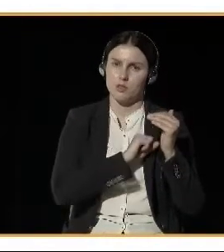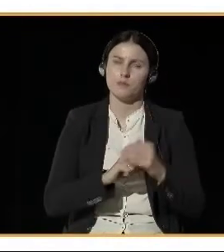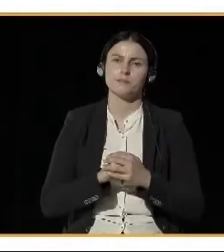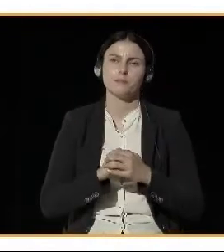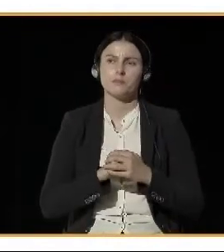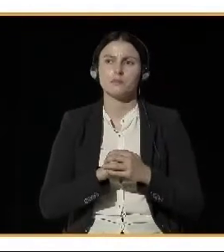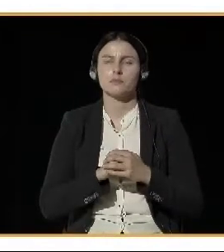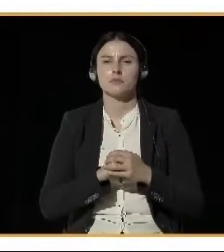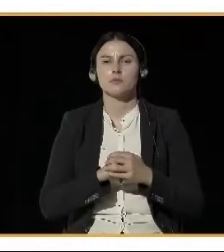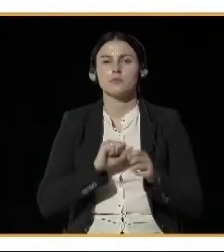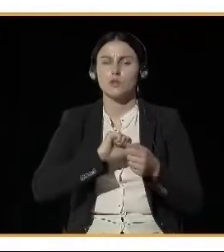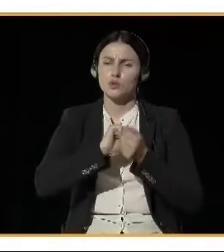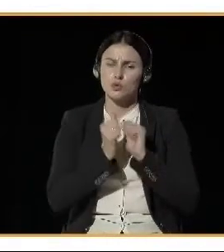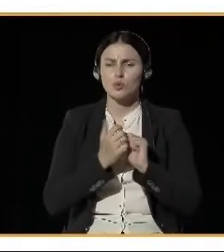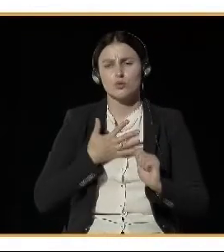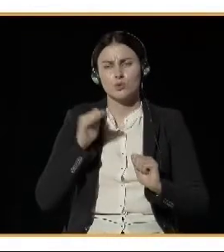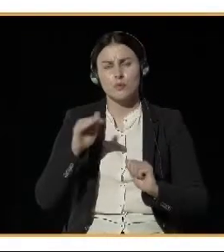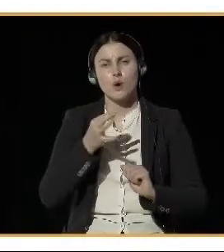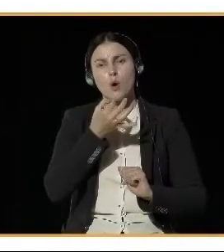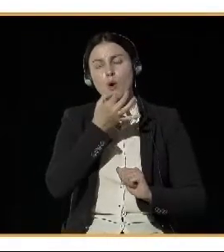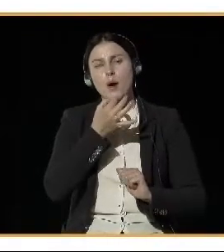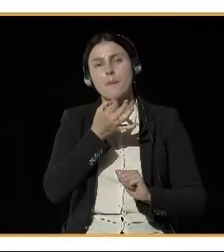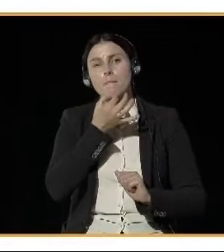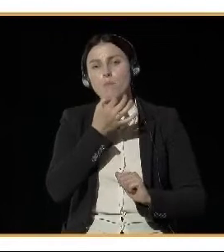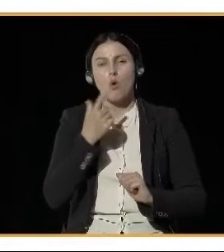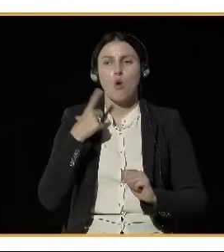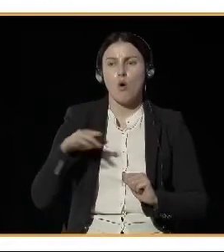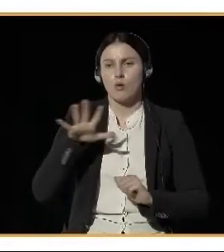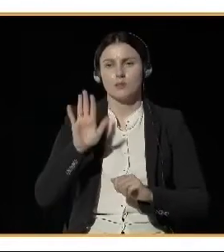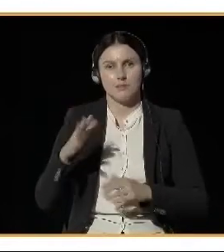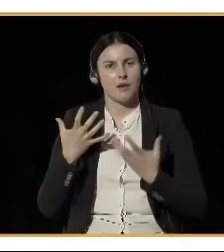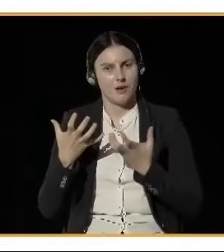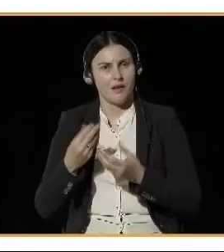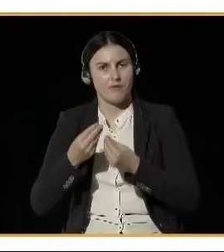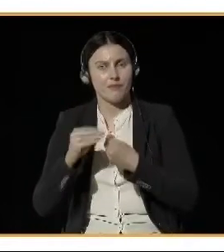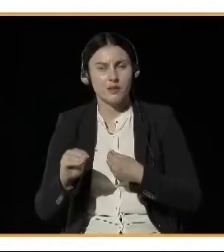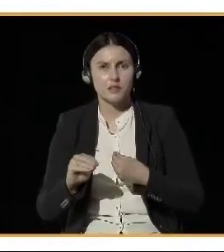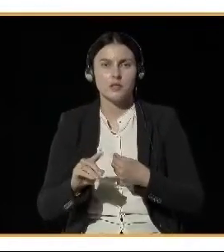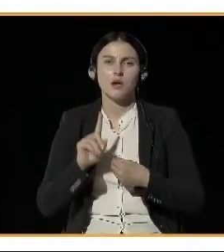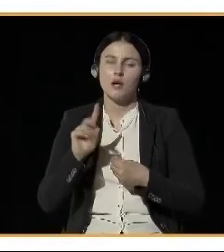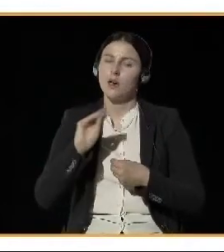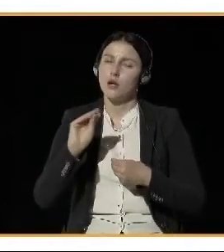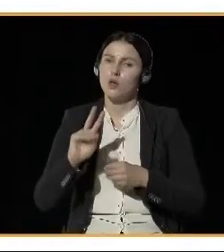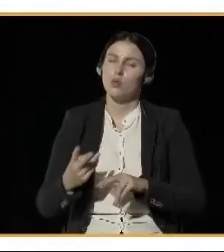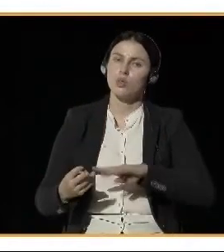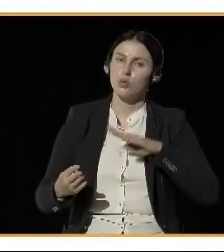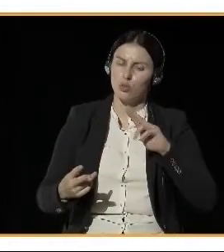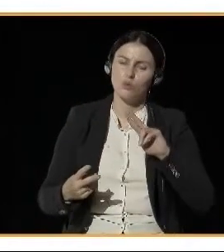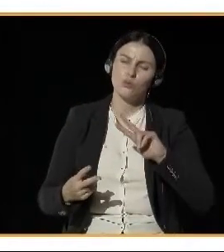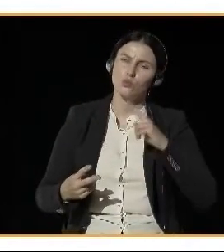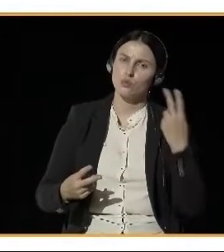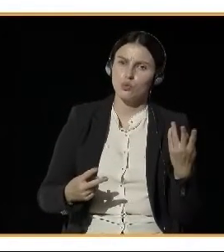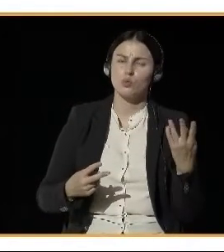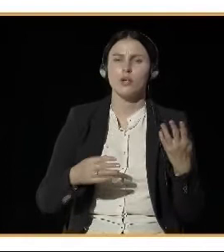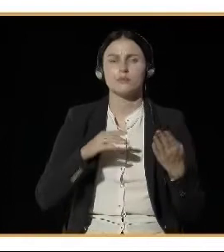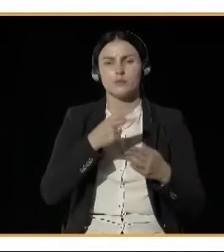more encouraged. But on the other hand, also there are some historical and sociological reasons for that. We must remember